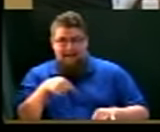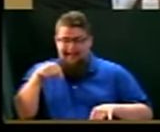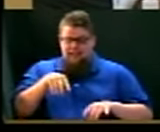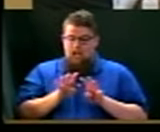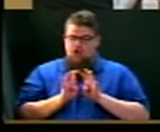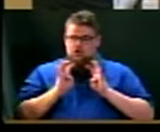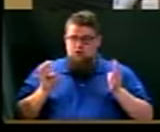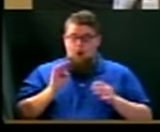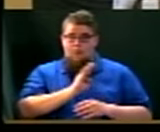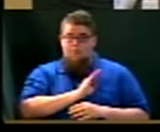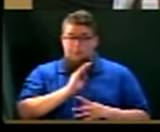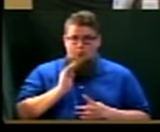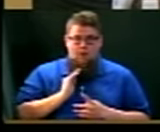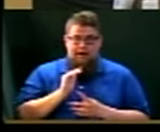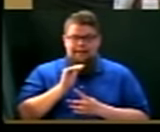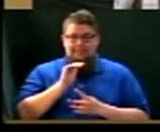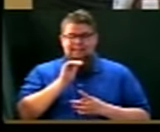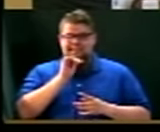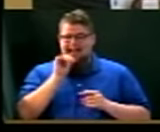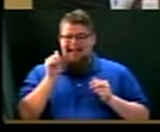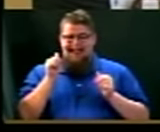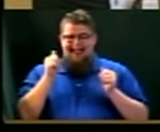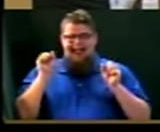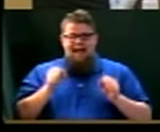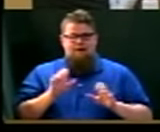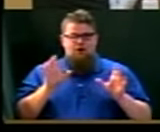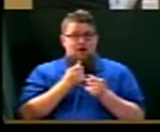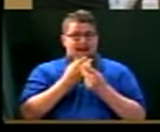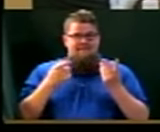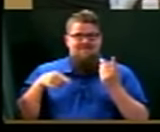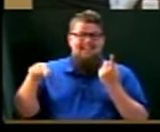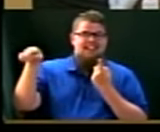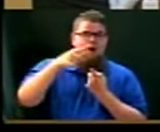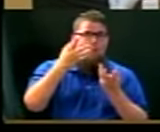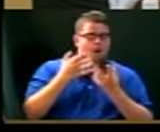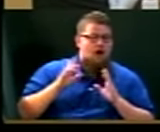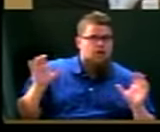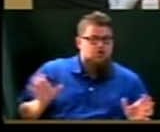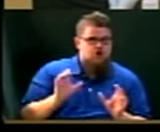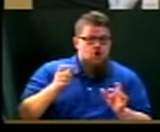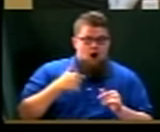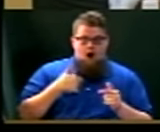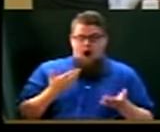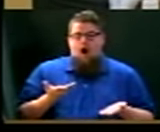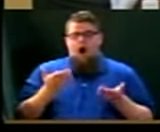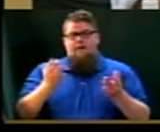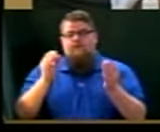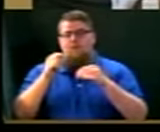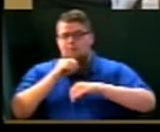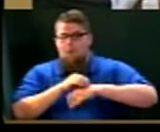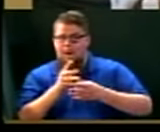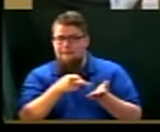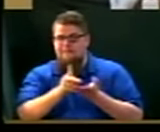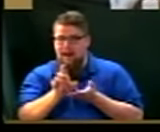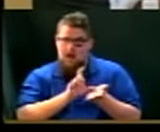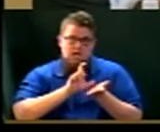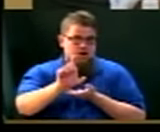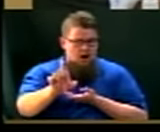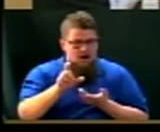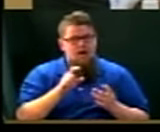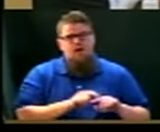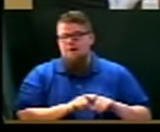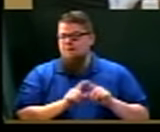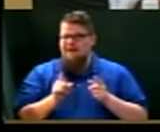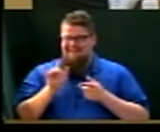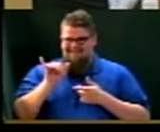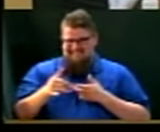do what everyone up here would like to have done and been able to offer more compensation. But again, a